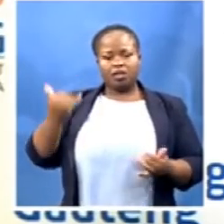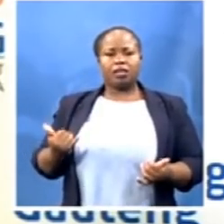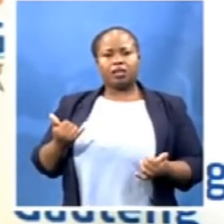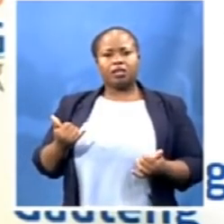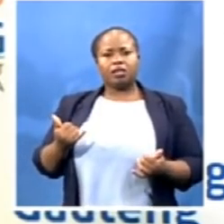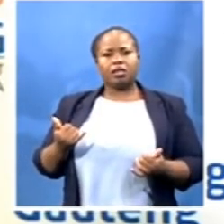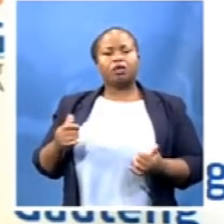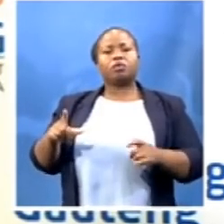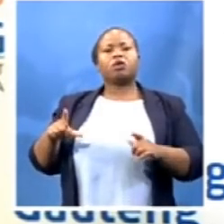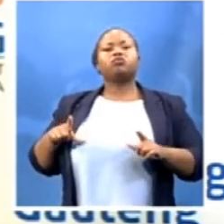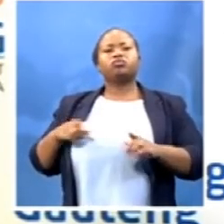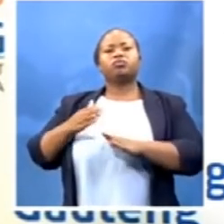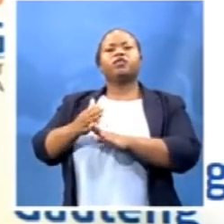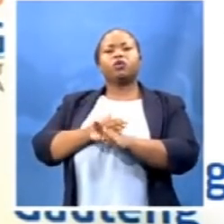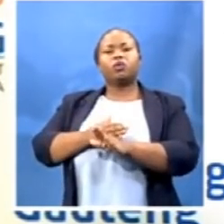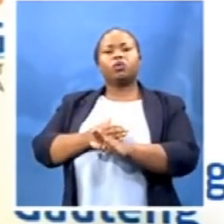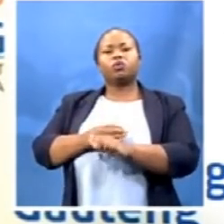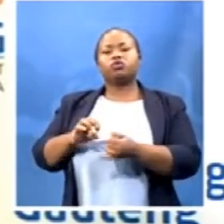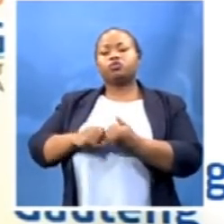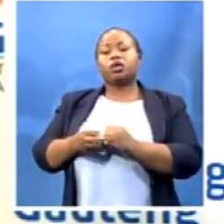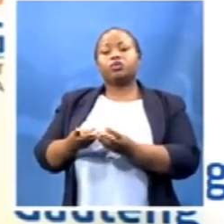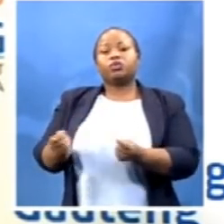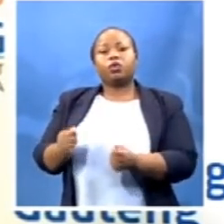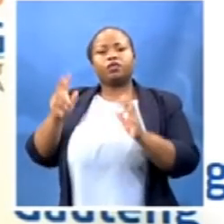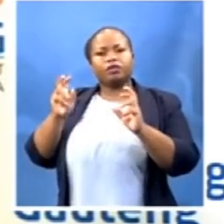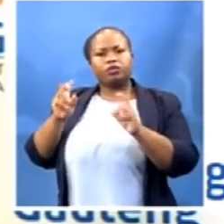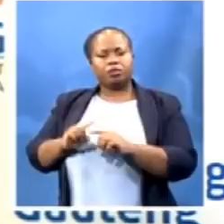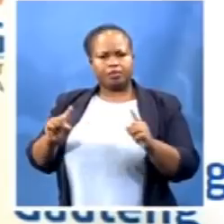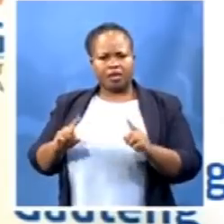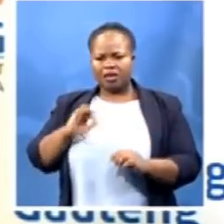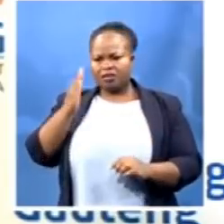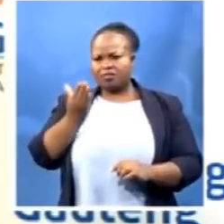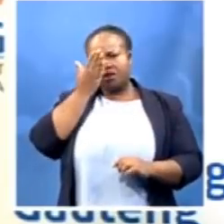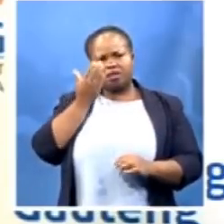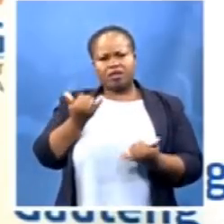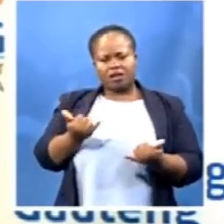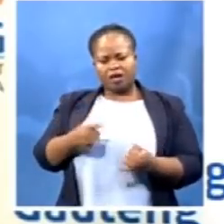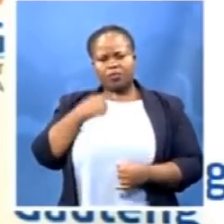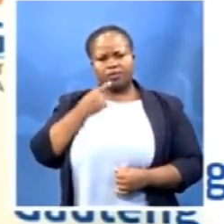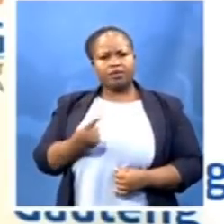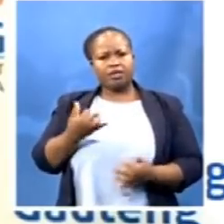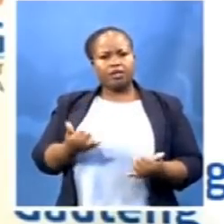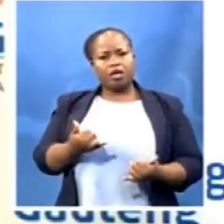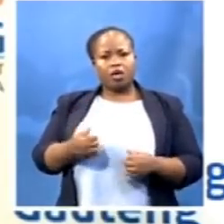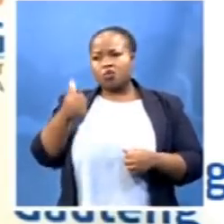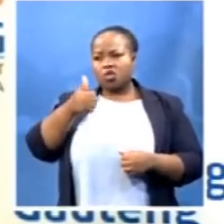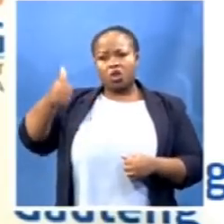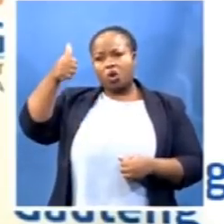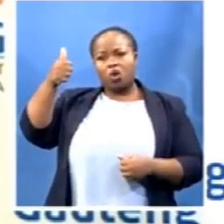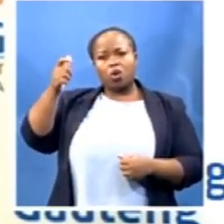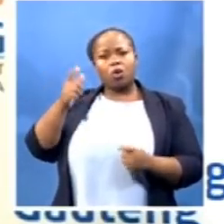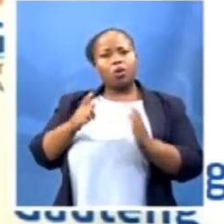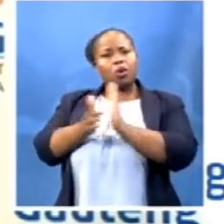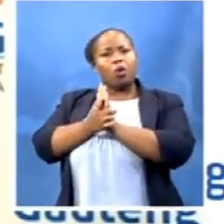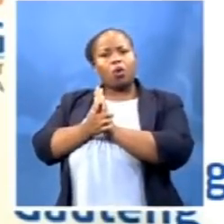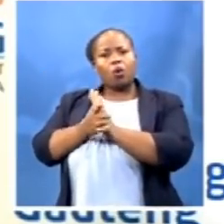issue. But towards the end, you guys say, with the full might of the law and sternest measures possible post-COVID-19. So